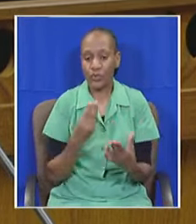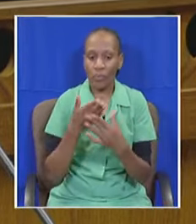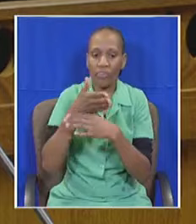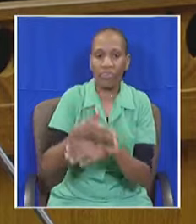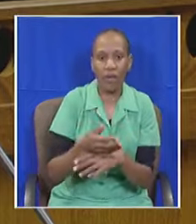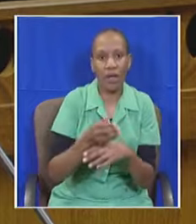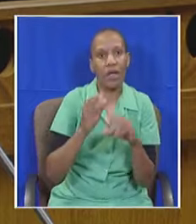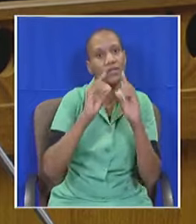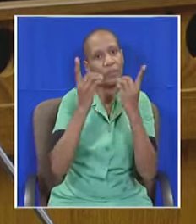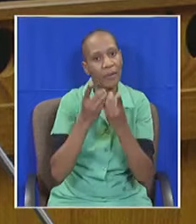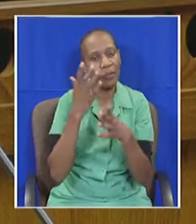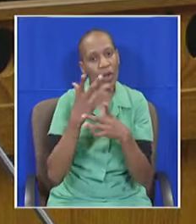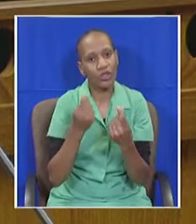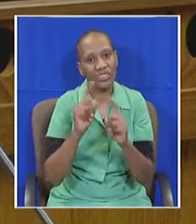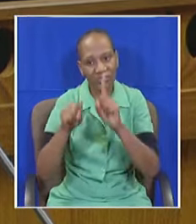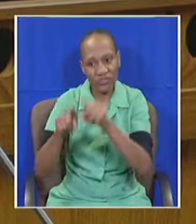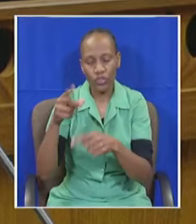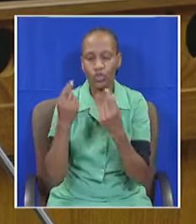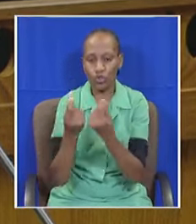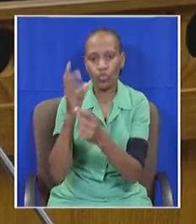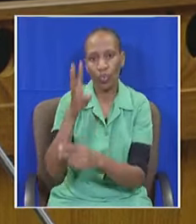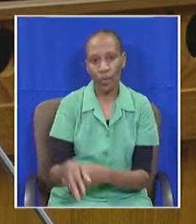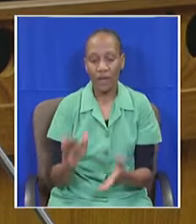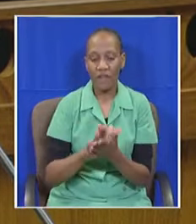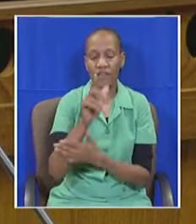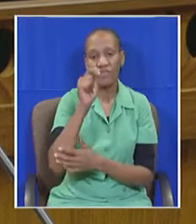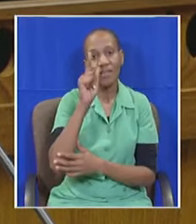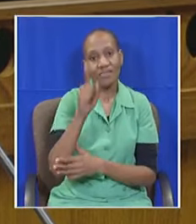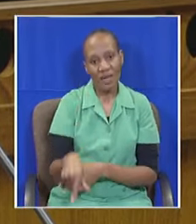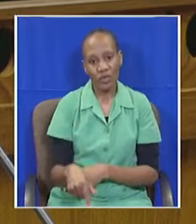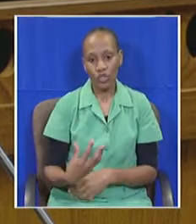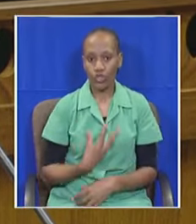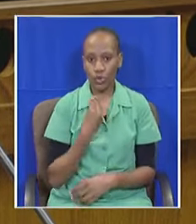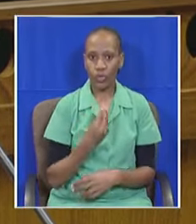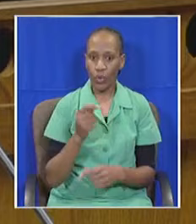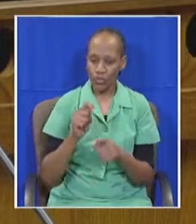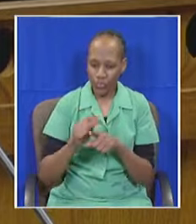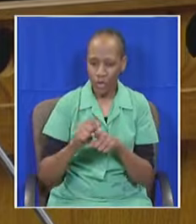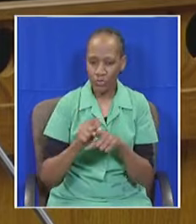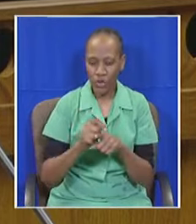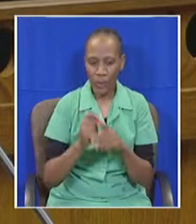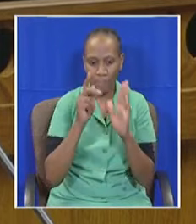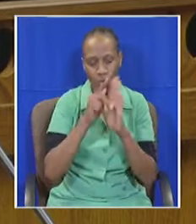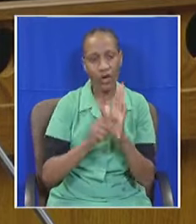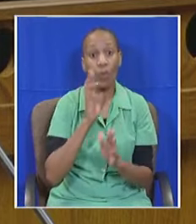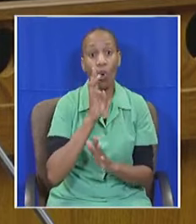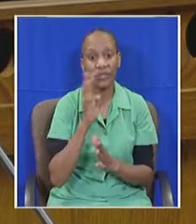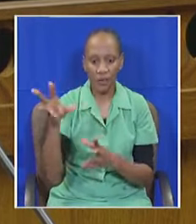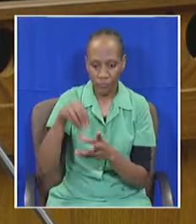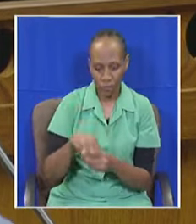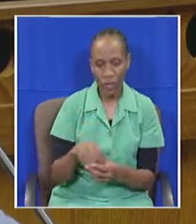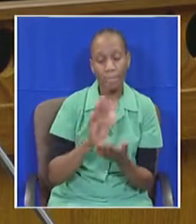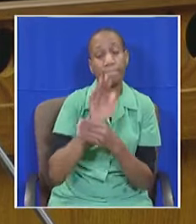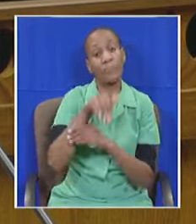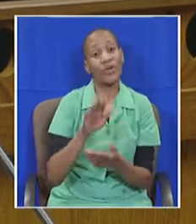public sector. 15,000 young people will be trained as part of the Working for Water program. More than 18,000